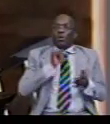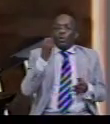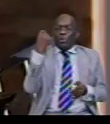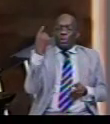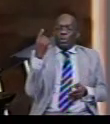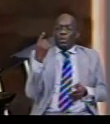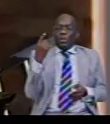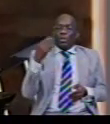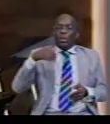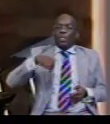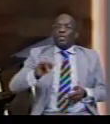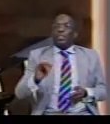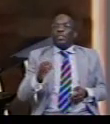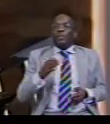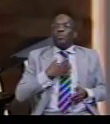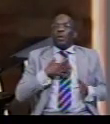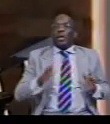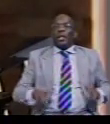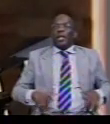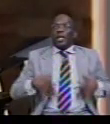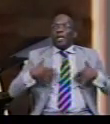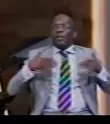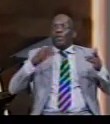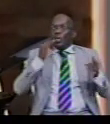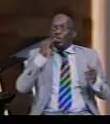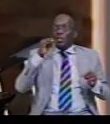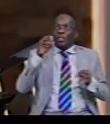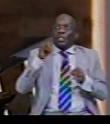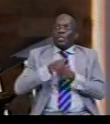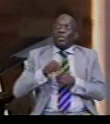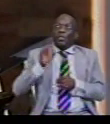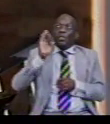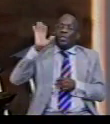still my life is in His hands.